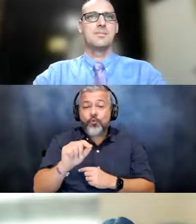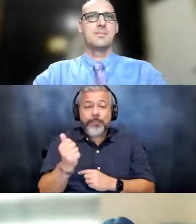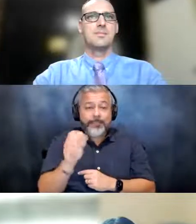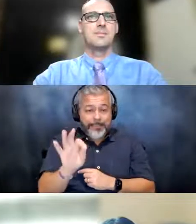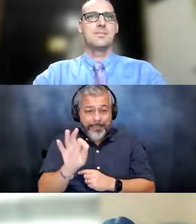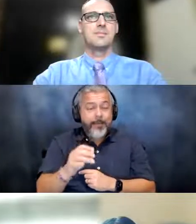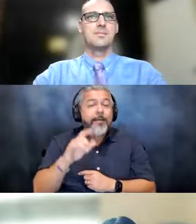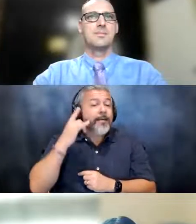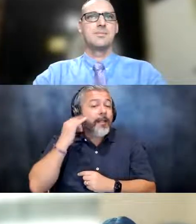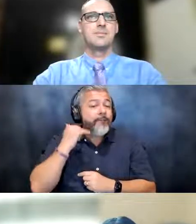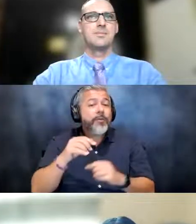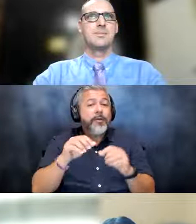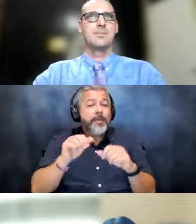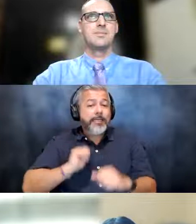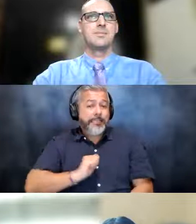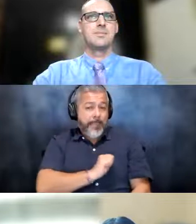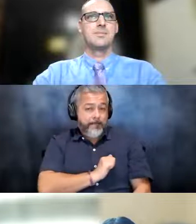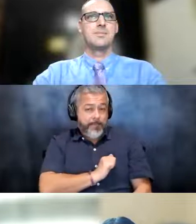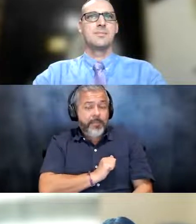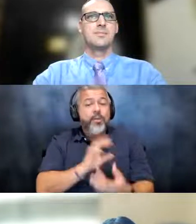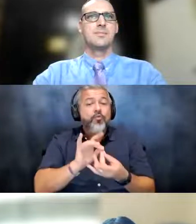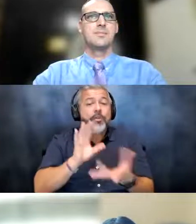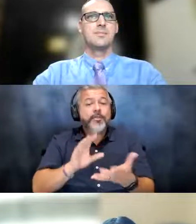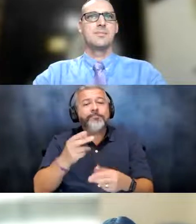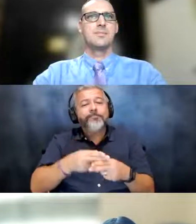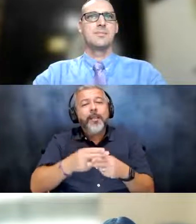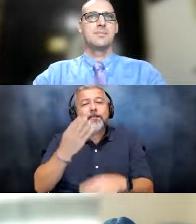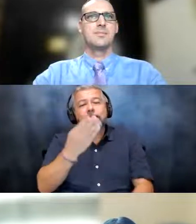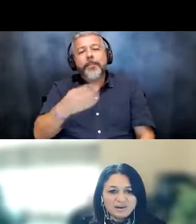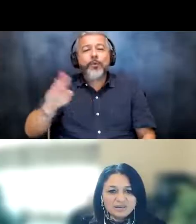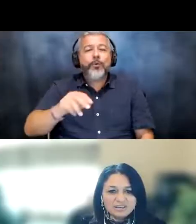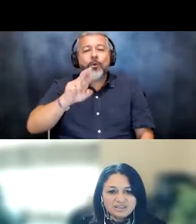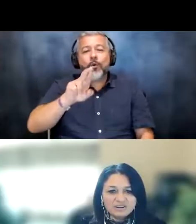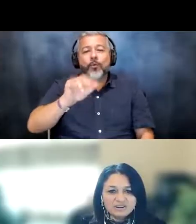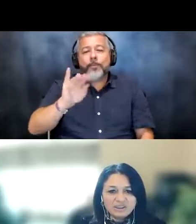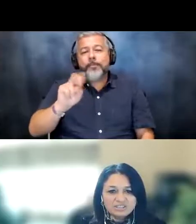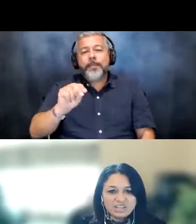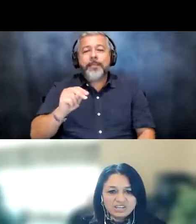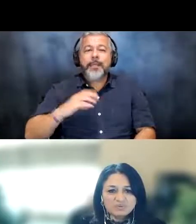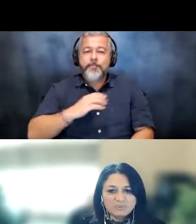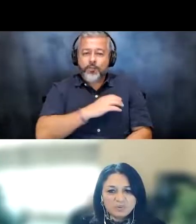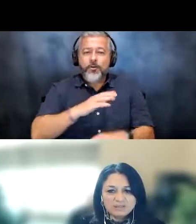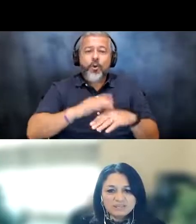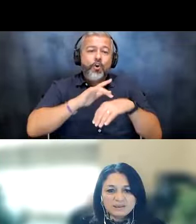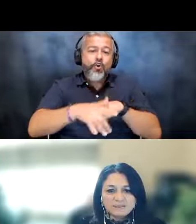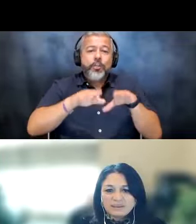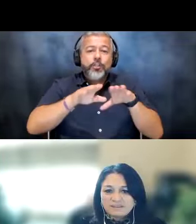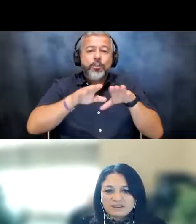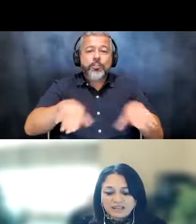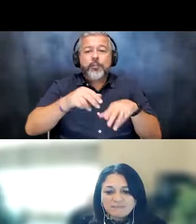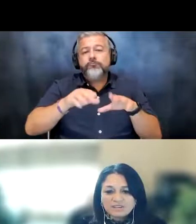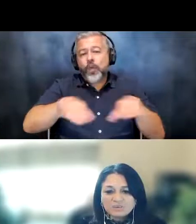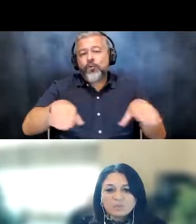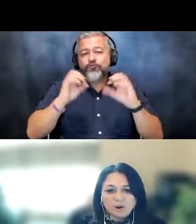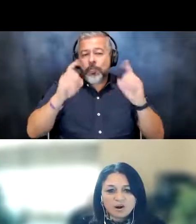the California Assembly released its Blue Ribbon Commission on Early Childhood Education Report. Many of you,